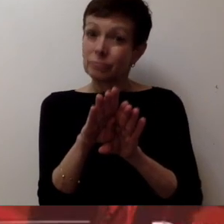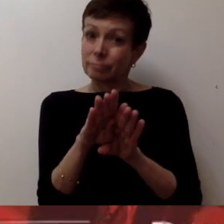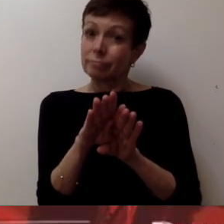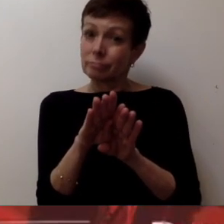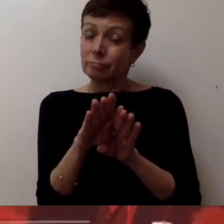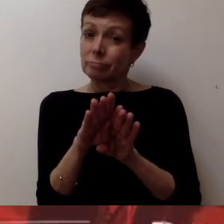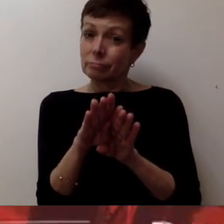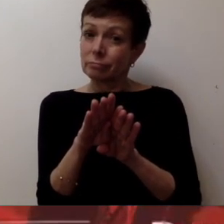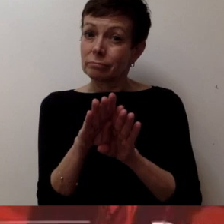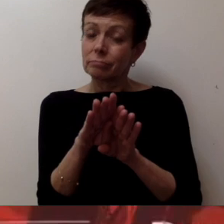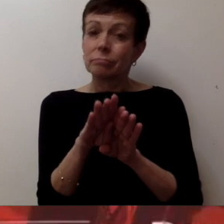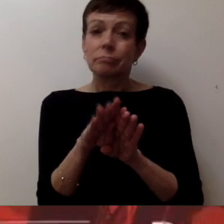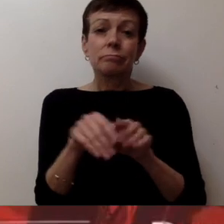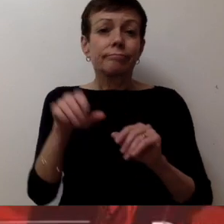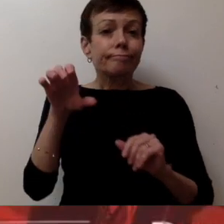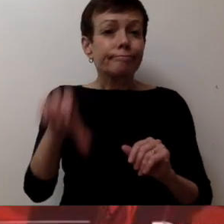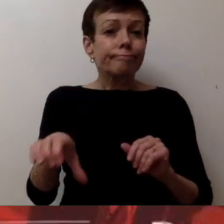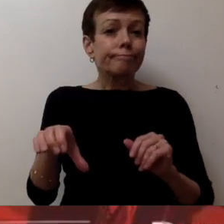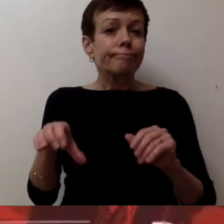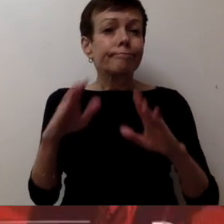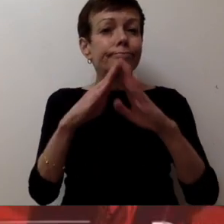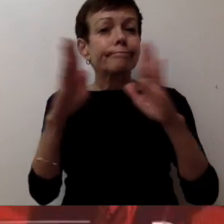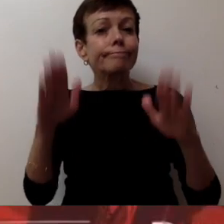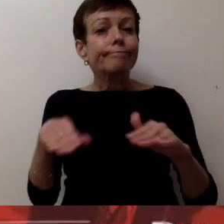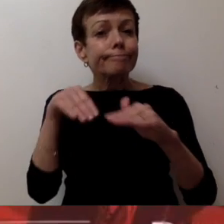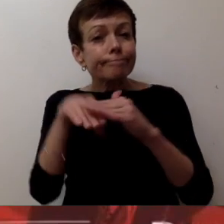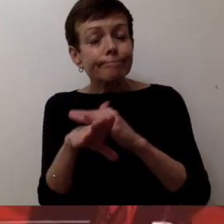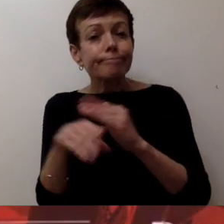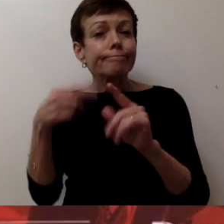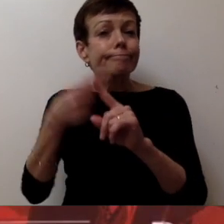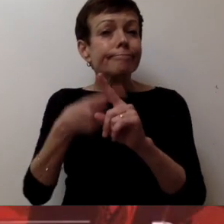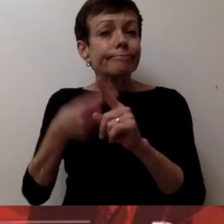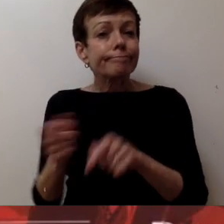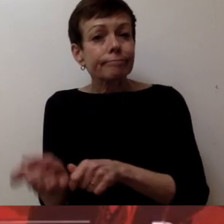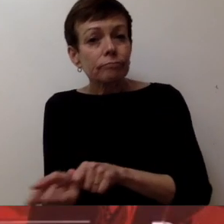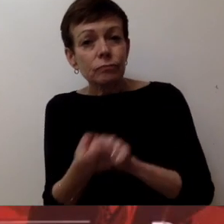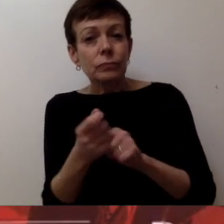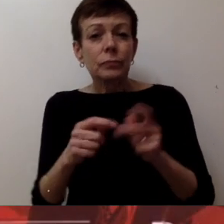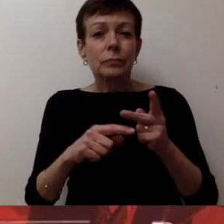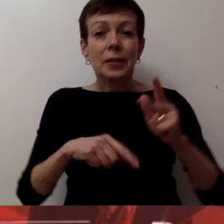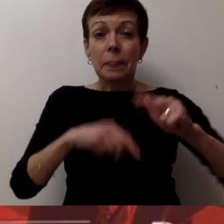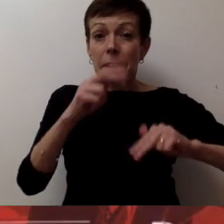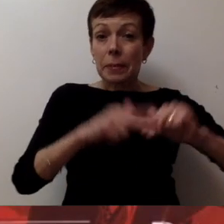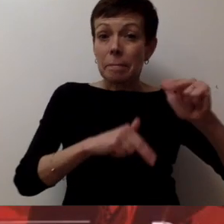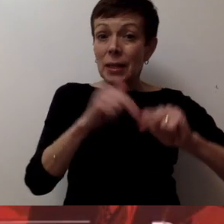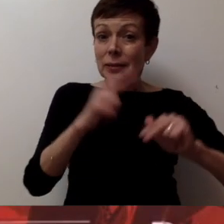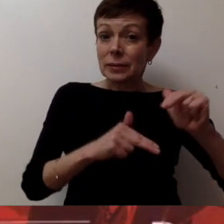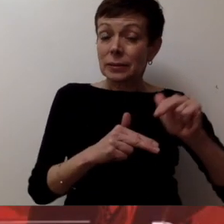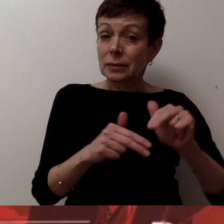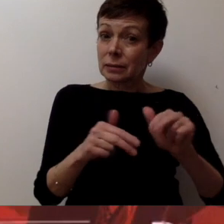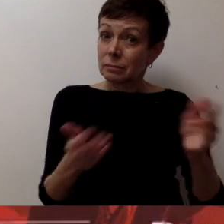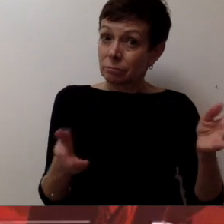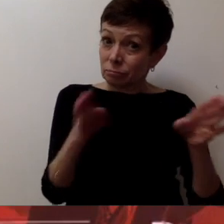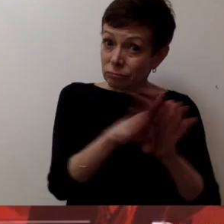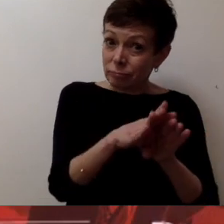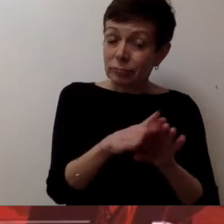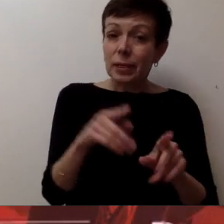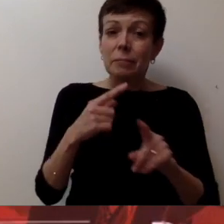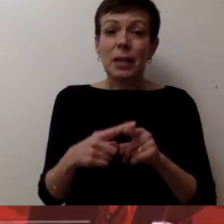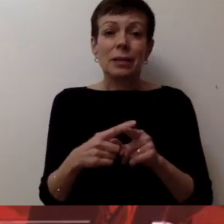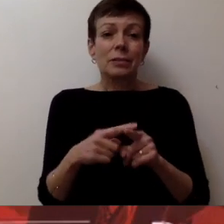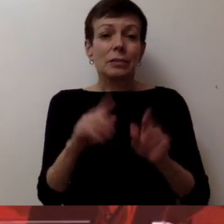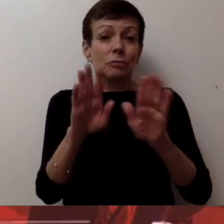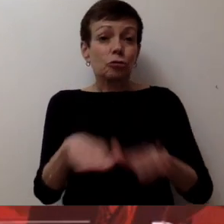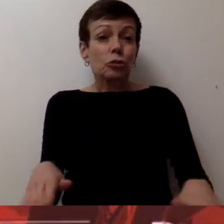the clubhouse and the buildings on site, as well as the much loved playground at this Riverbend